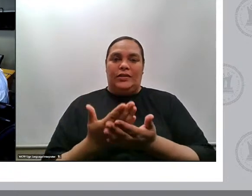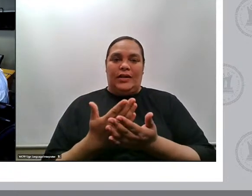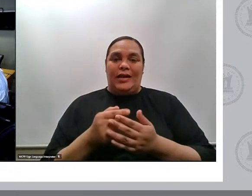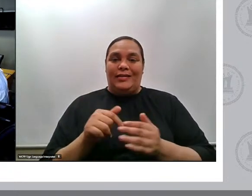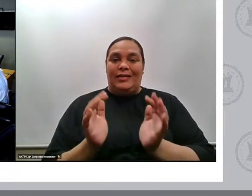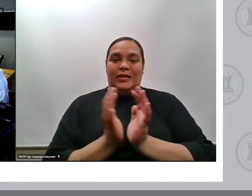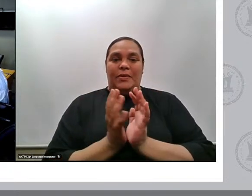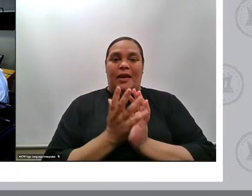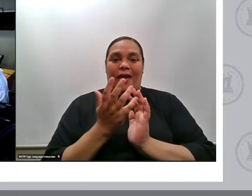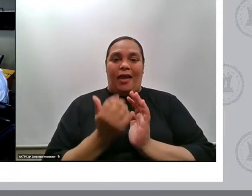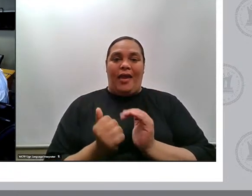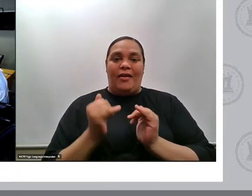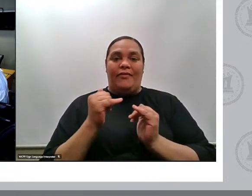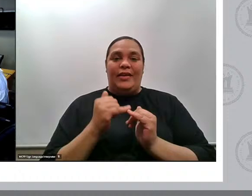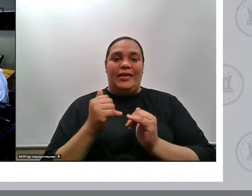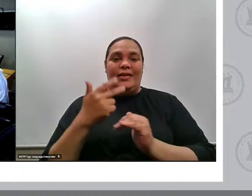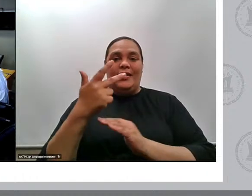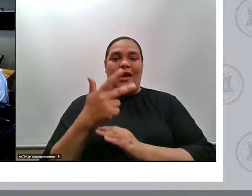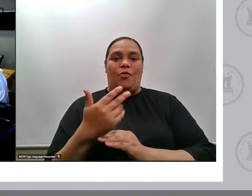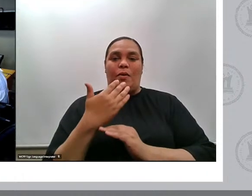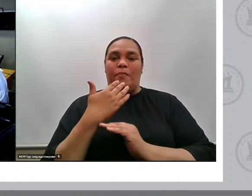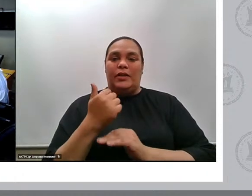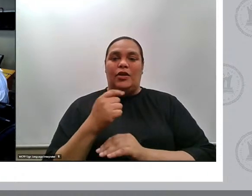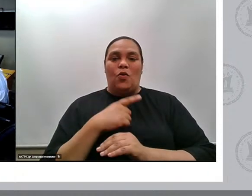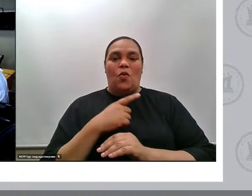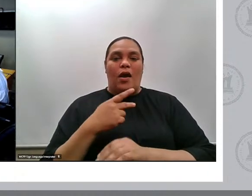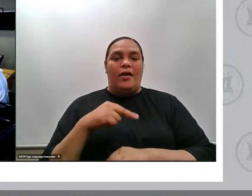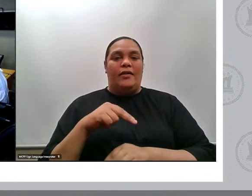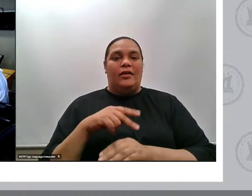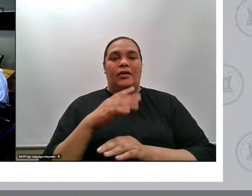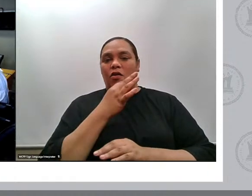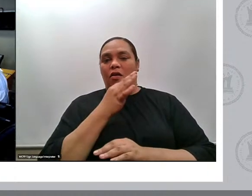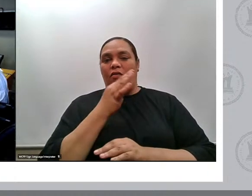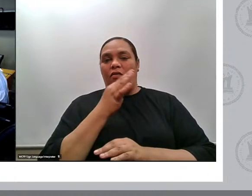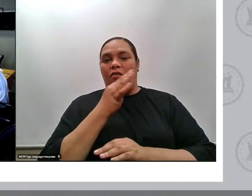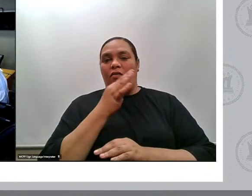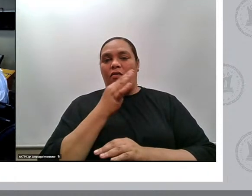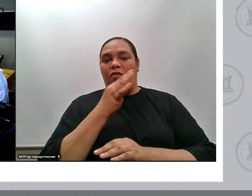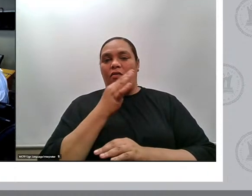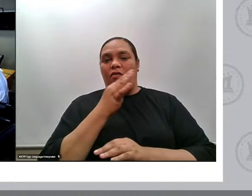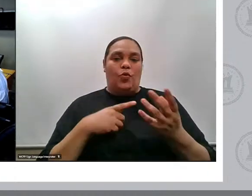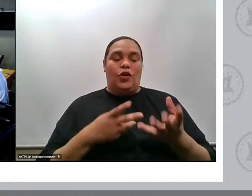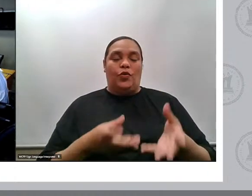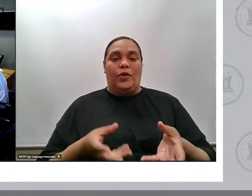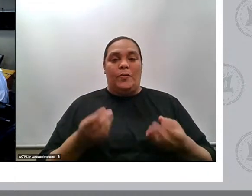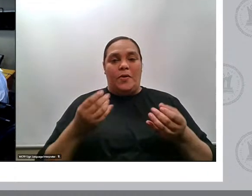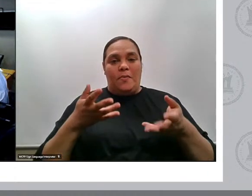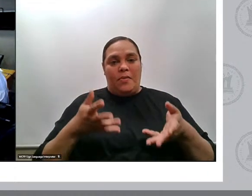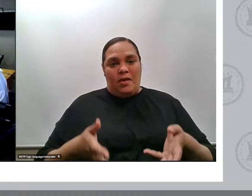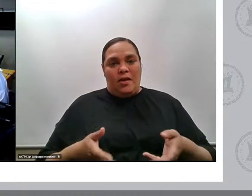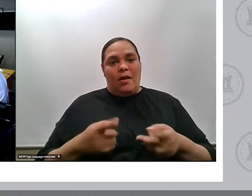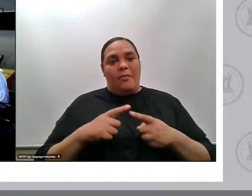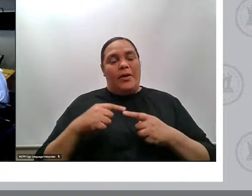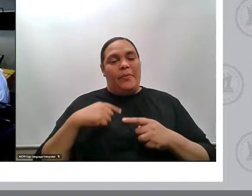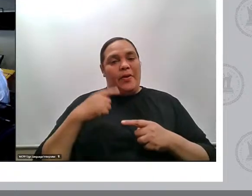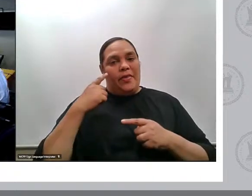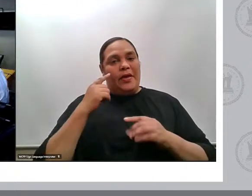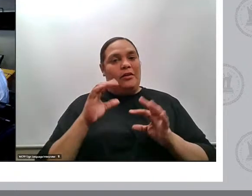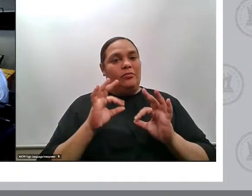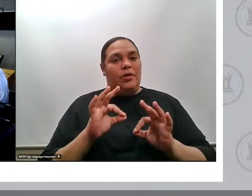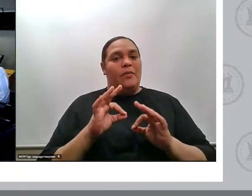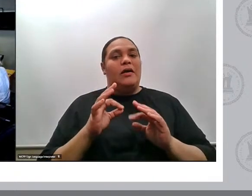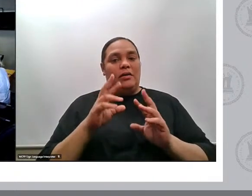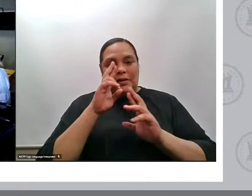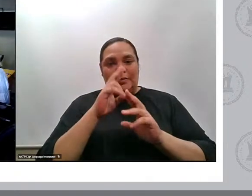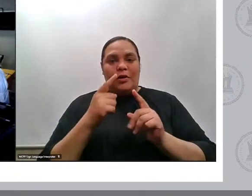be held in camera, please, given the nature, the confidentiality of the information that we received. I think it's appropriate and out of respect